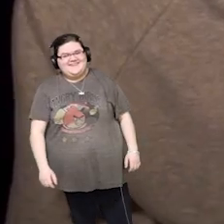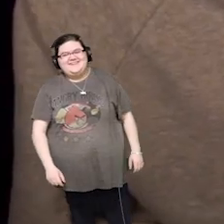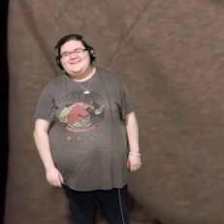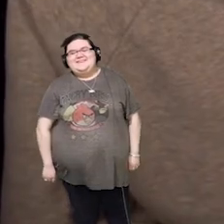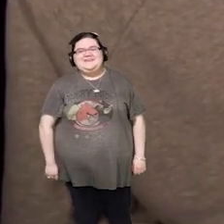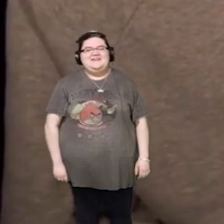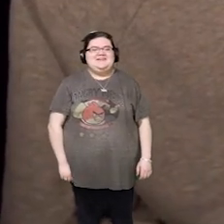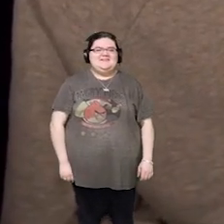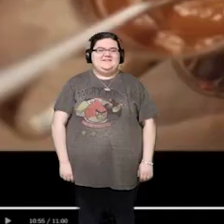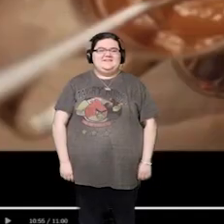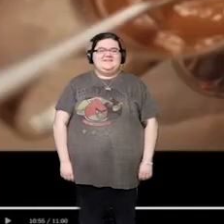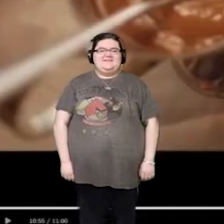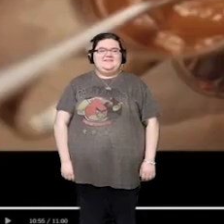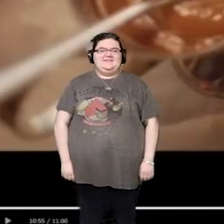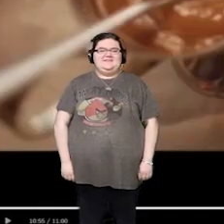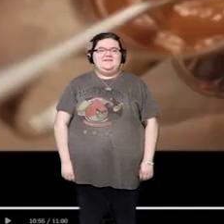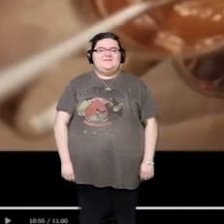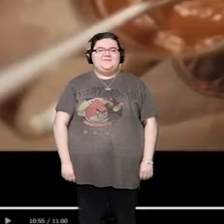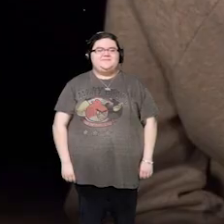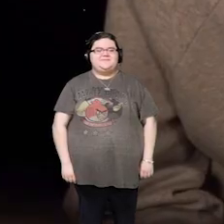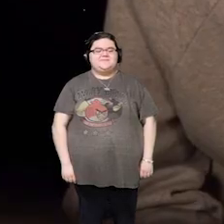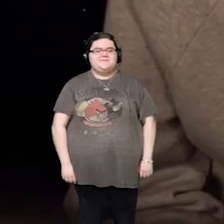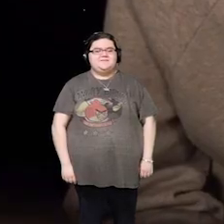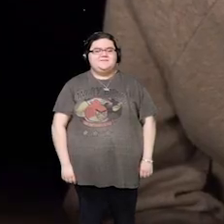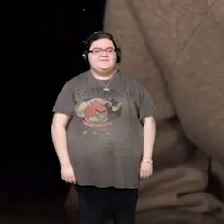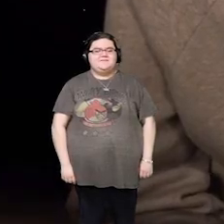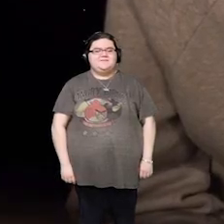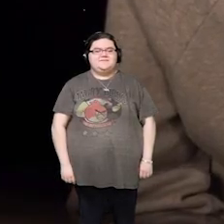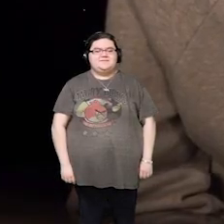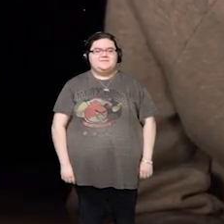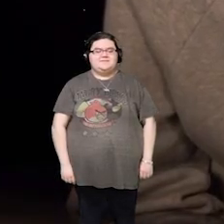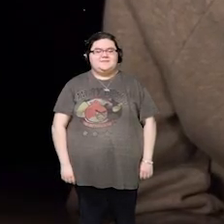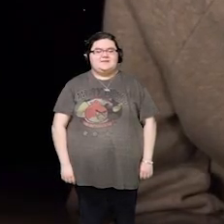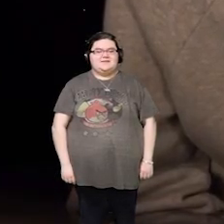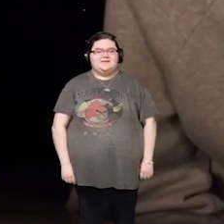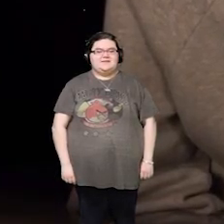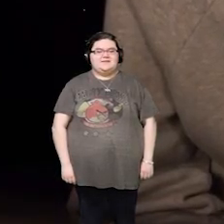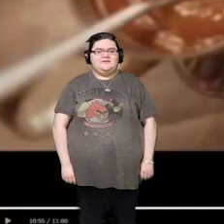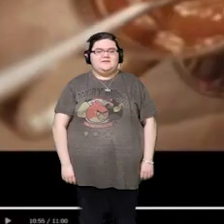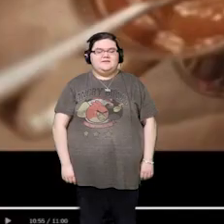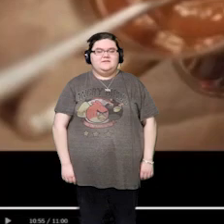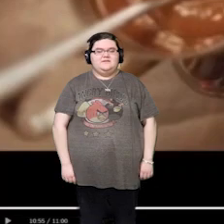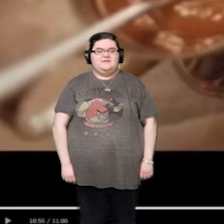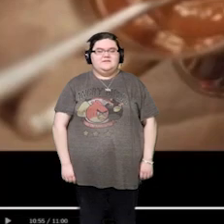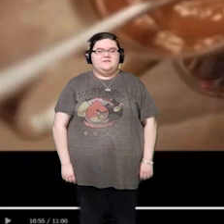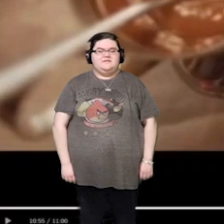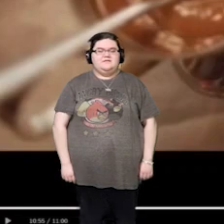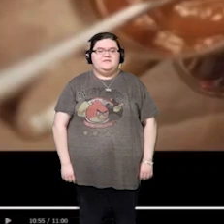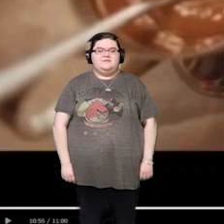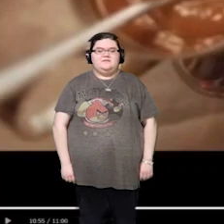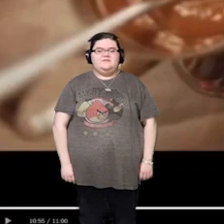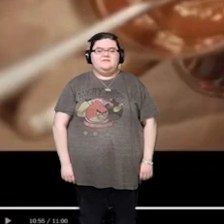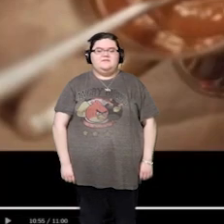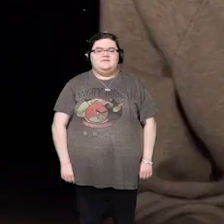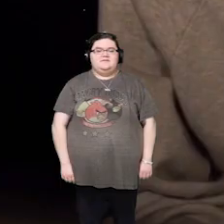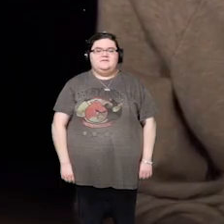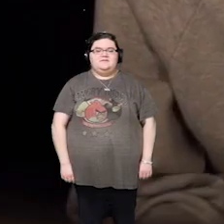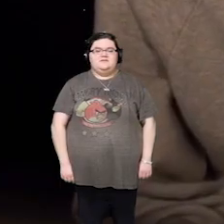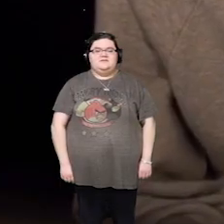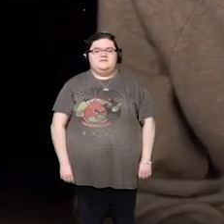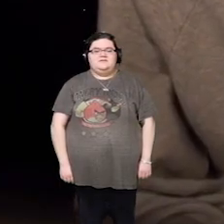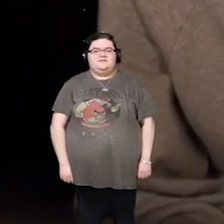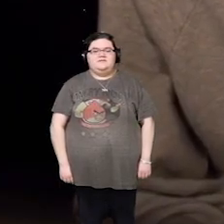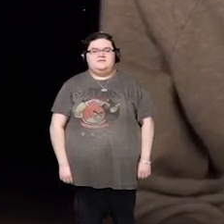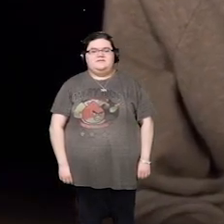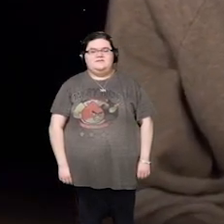So this has nothing to do with gravy. What is this advertising? Sex toy. Lello is a sex toy shop. So why are you focusing on disgusting gravy then? What, you're